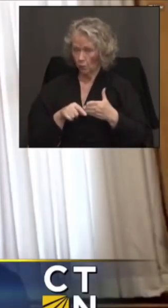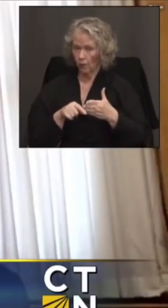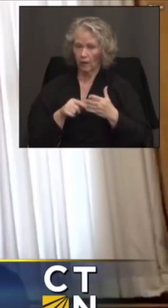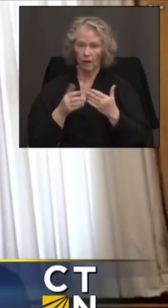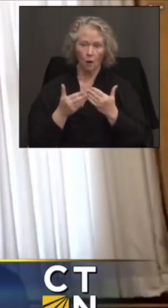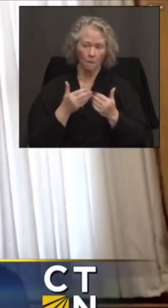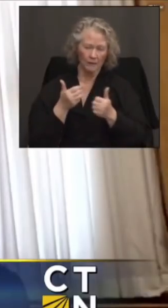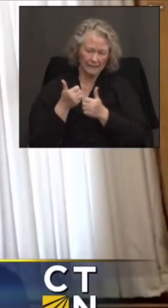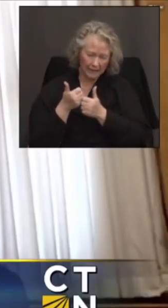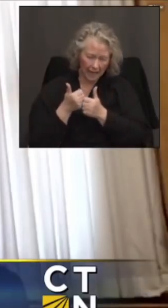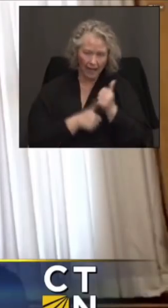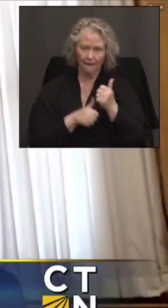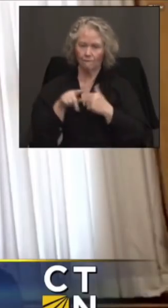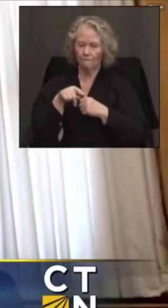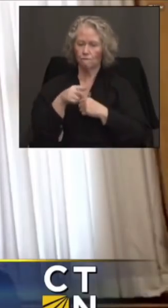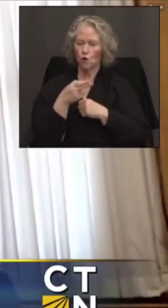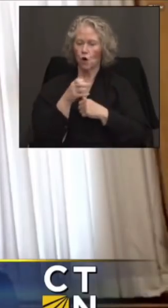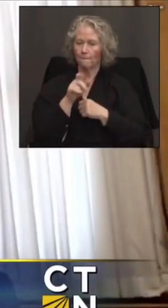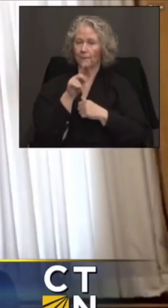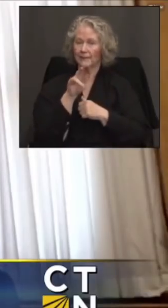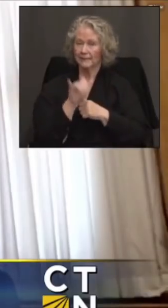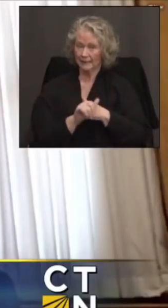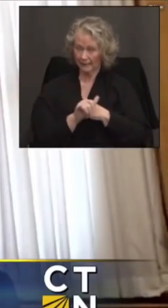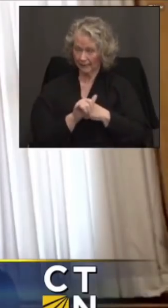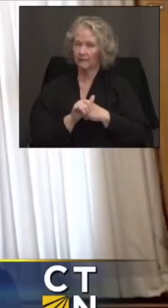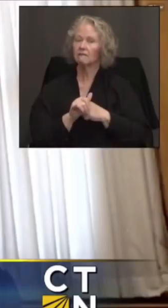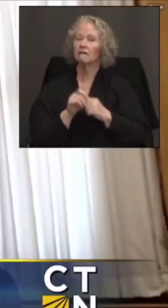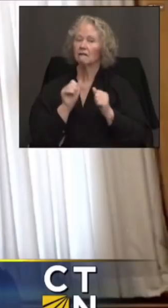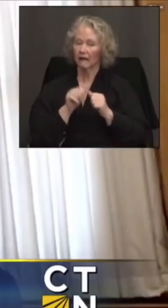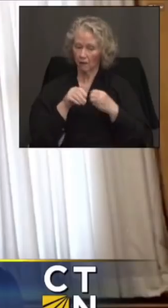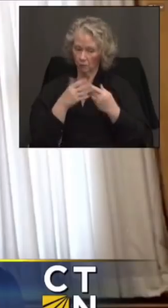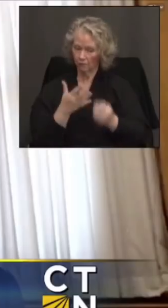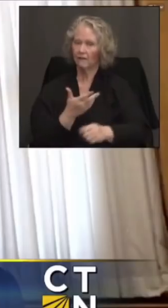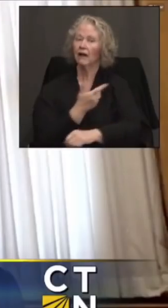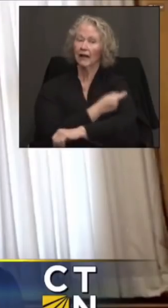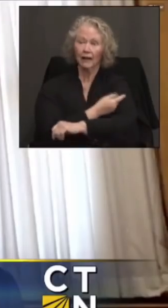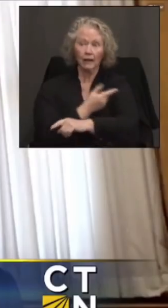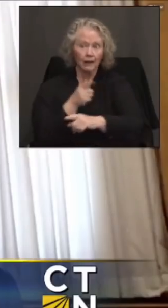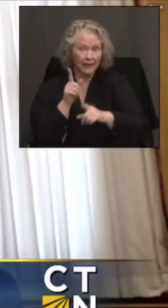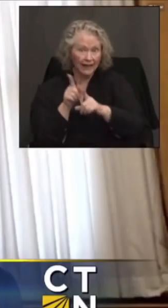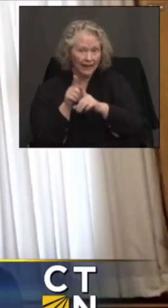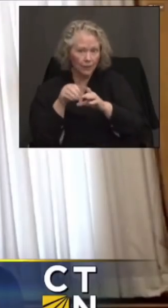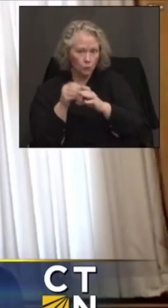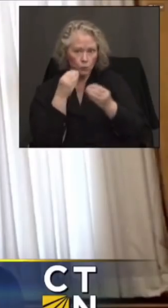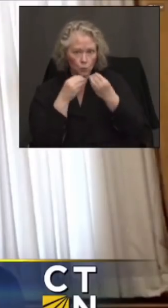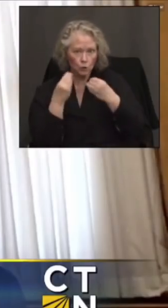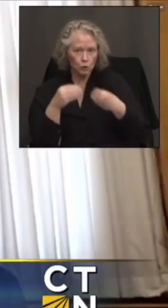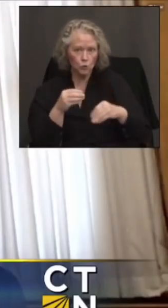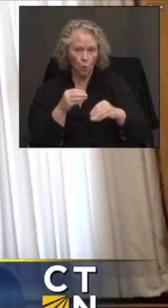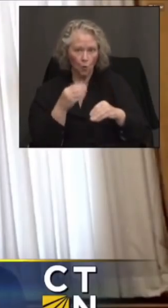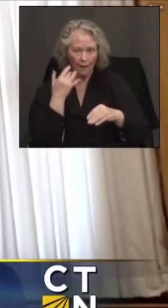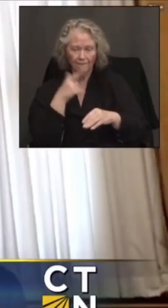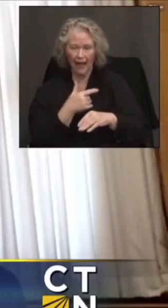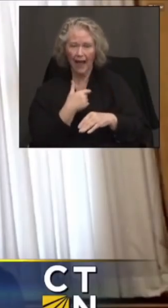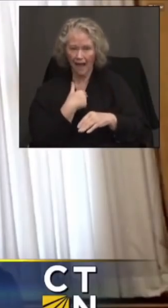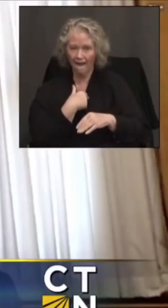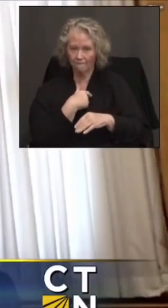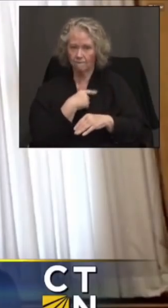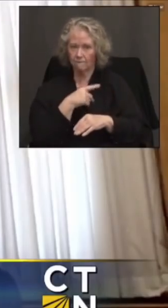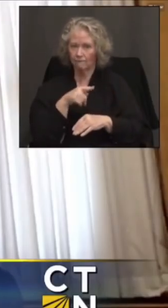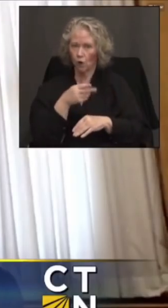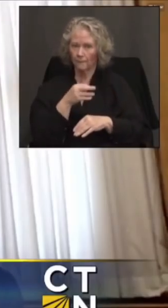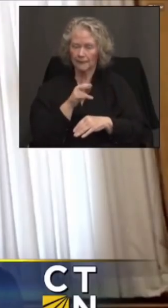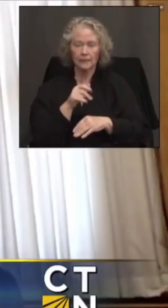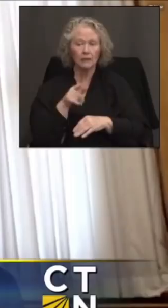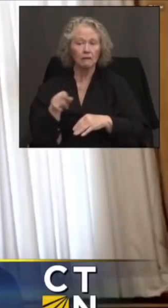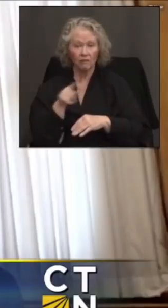every pharmacy in the entire state providing vaccine, including in supermarkets where there's pharmacies. Right now, you need reservations for those, but